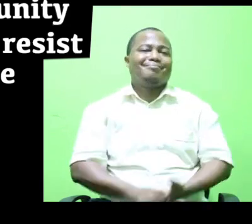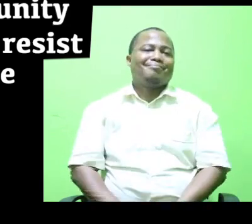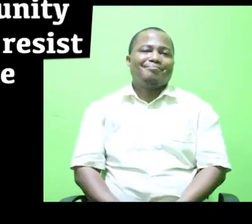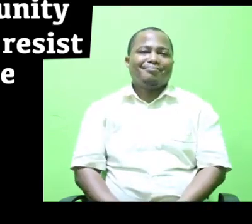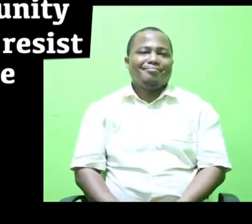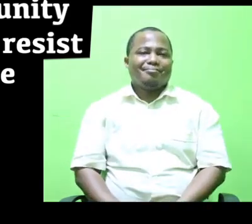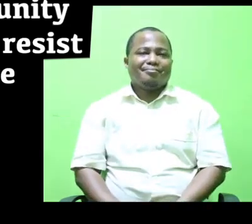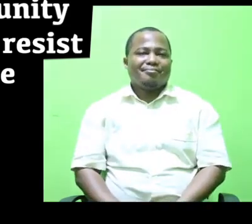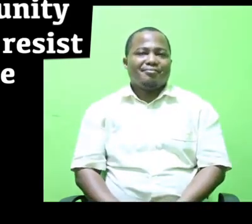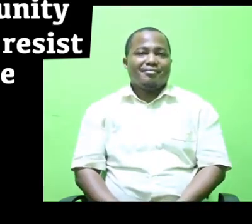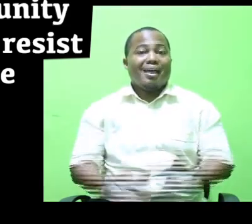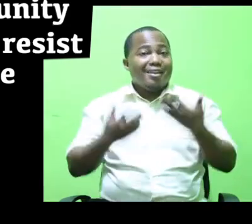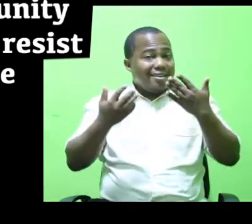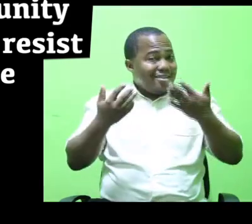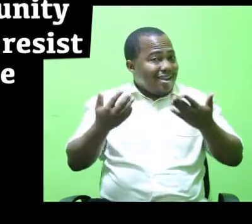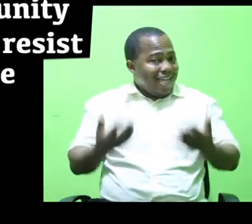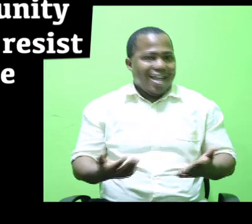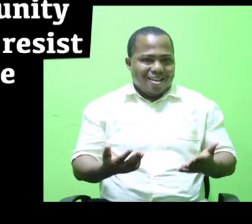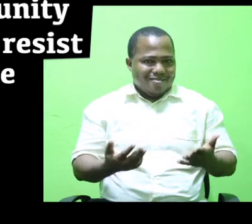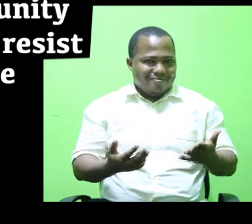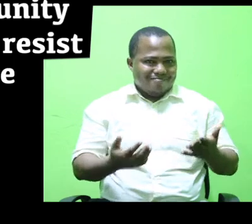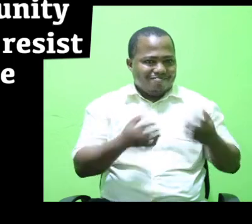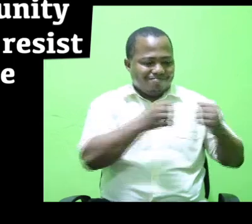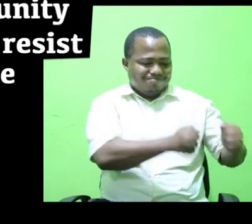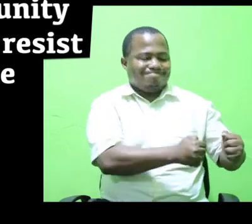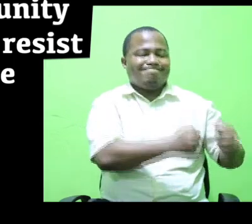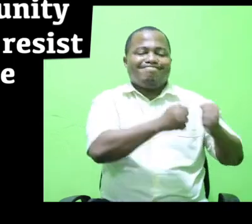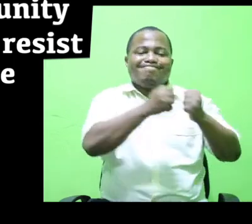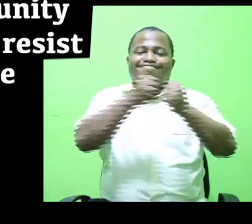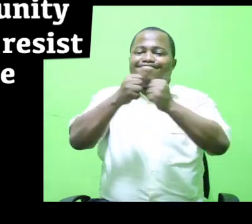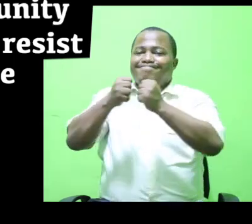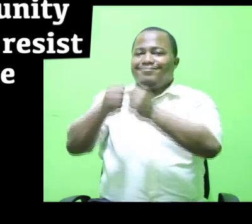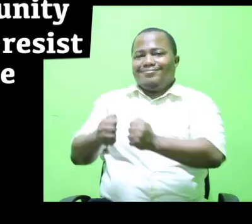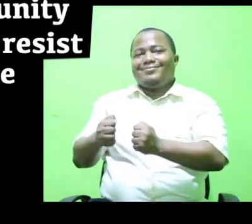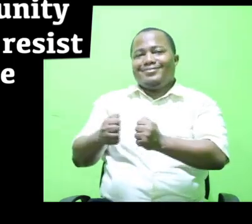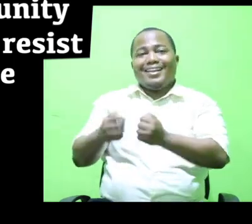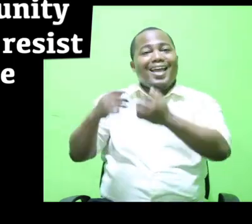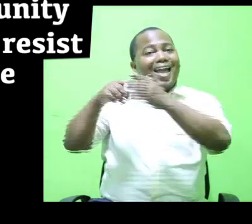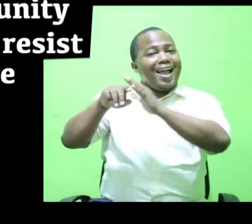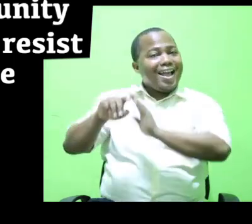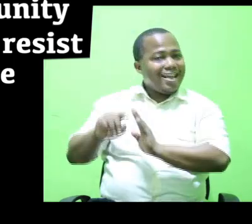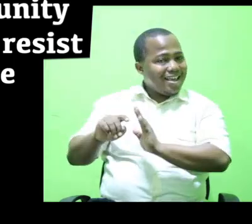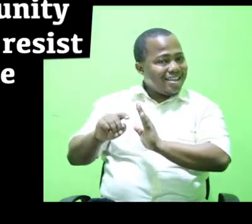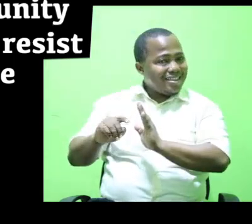A. So now, let us go to the